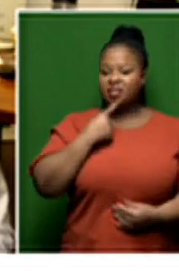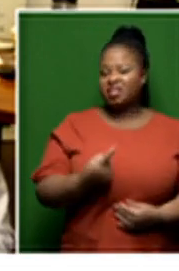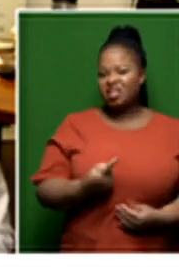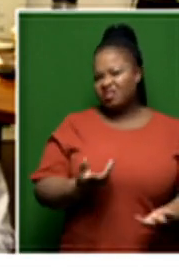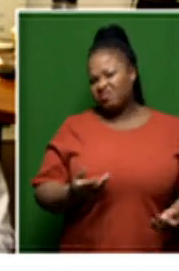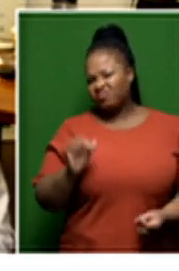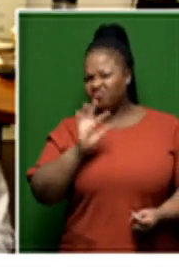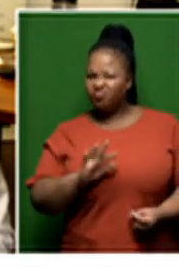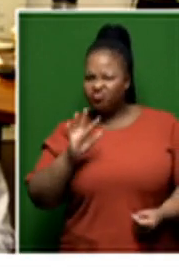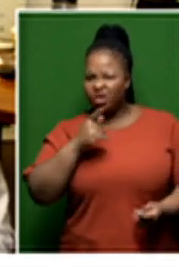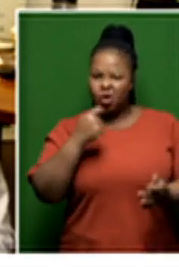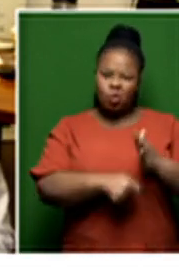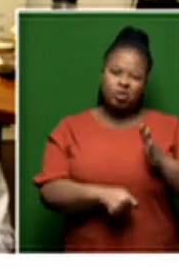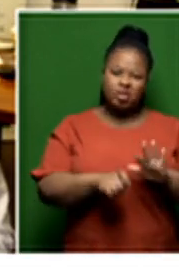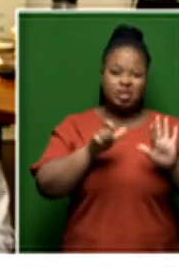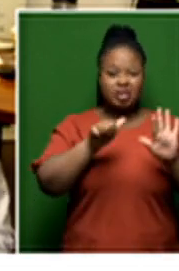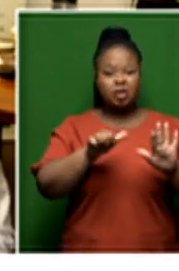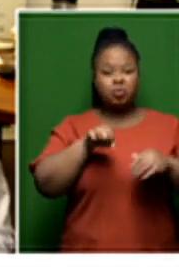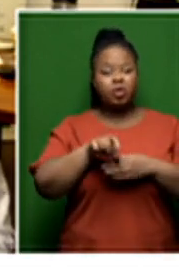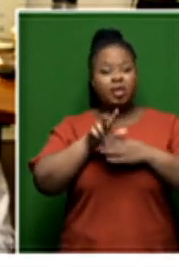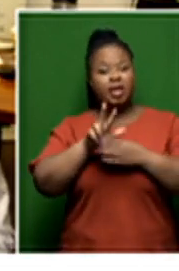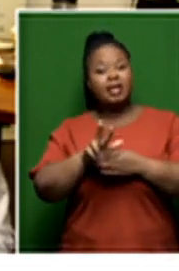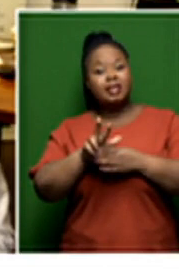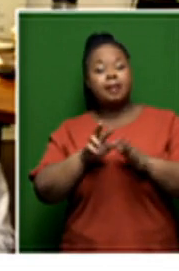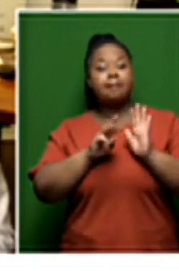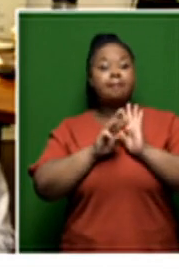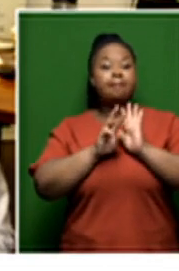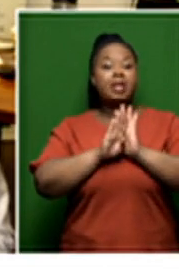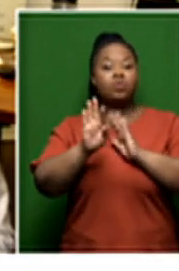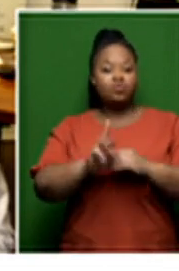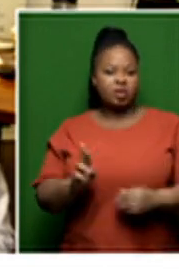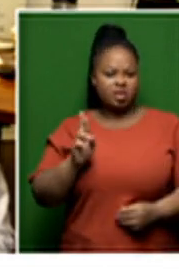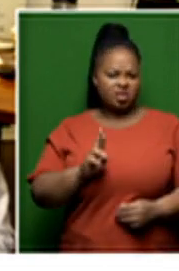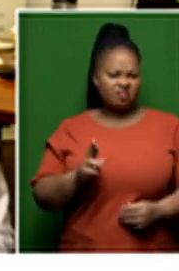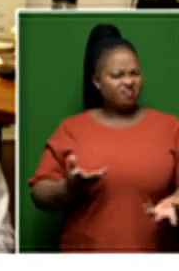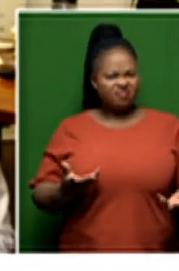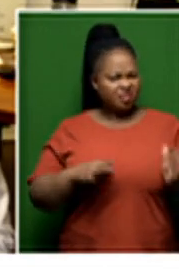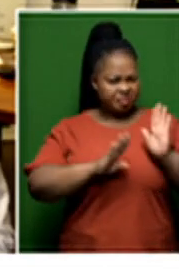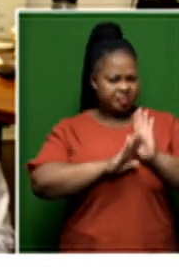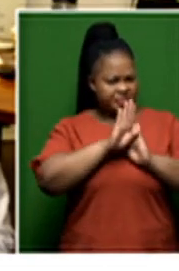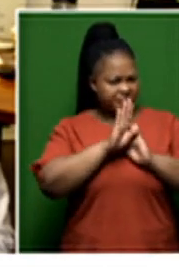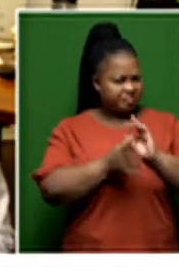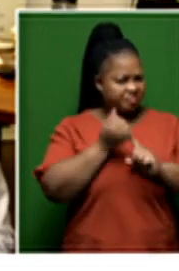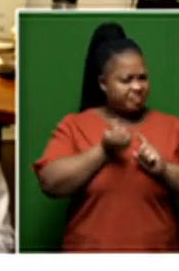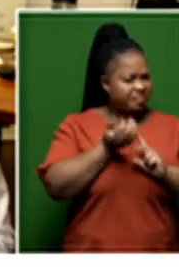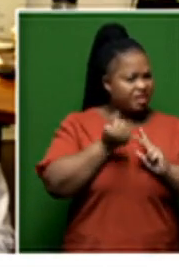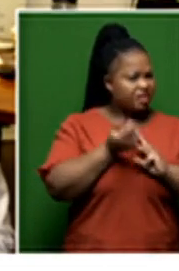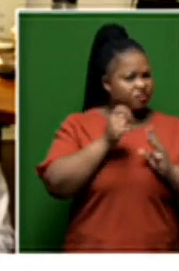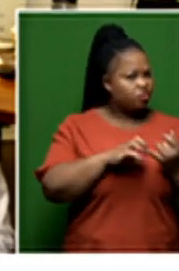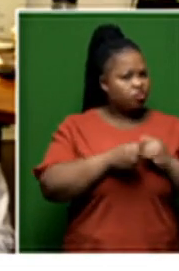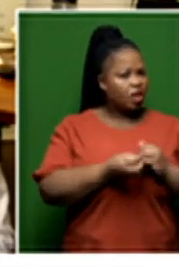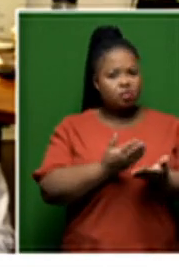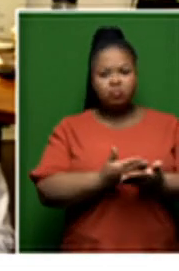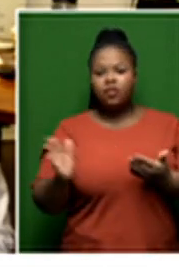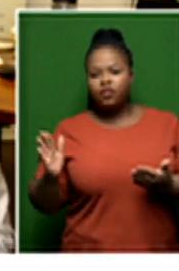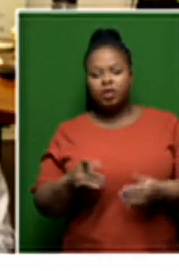was estimated to cost around 6.8 billion rand. But how much progress has the department made to eradicate